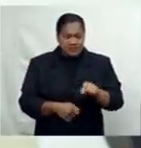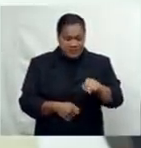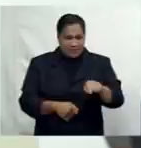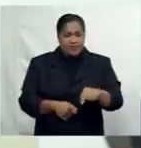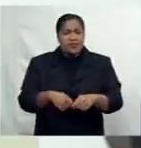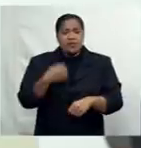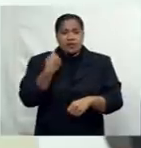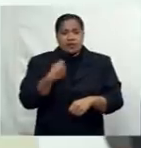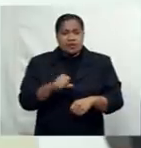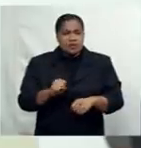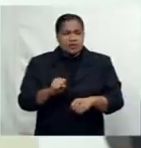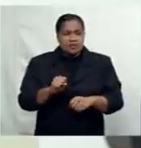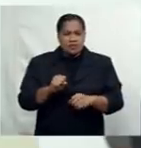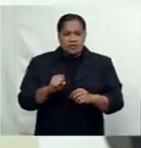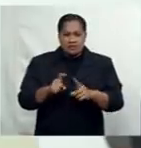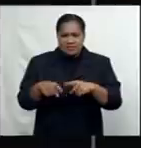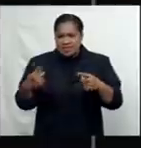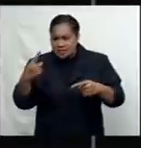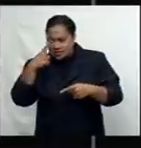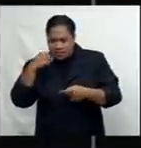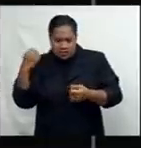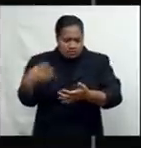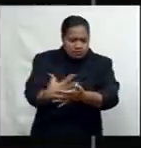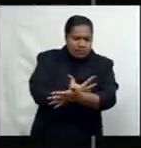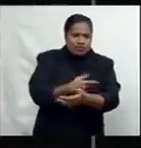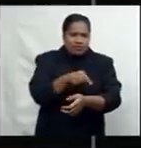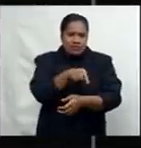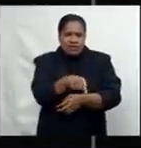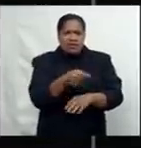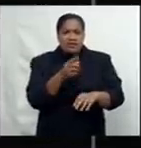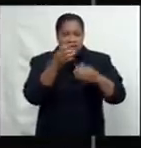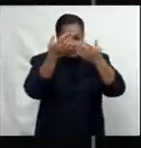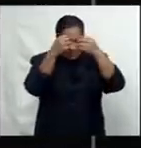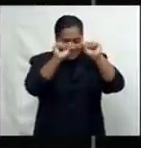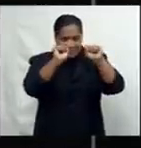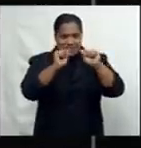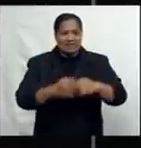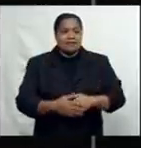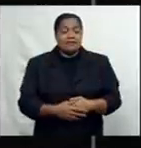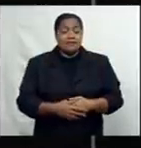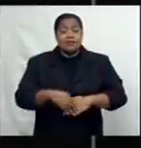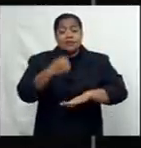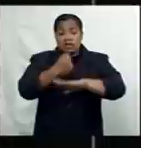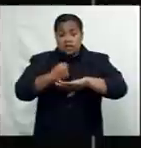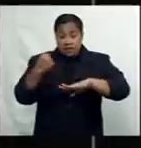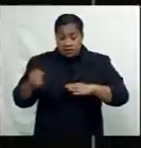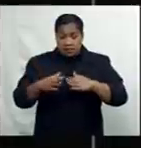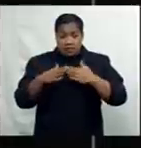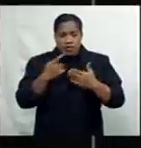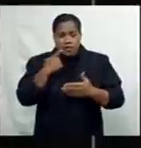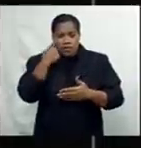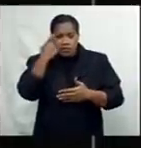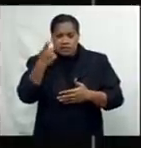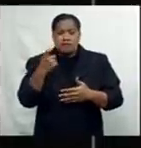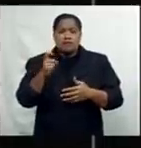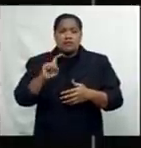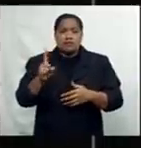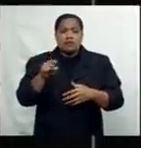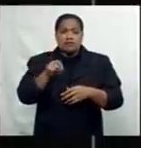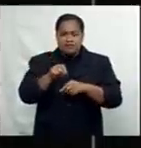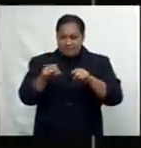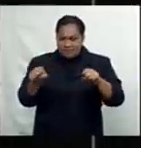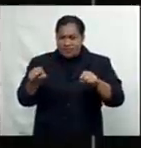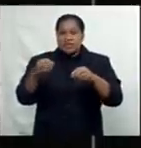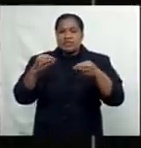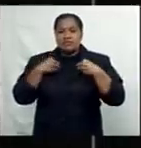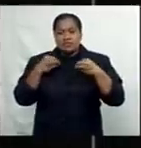these new breeds with TB and brucellosis. The government has carefully and progressively allowed businesses to reopen